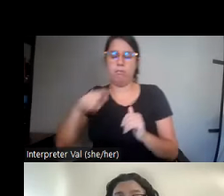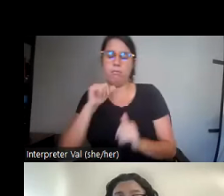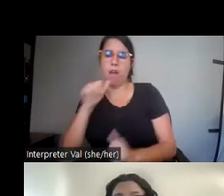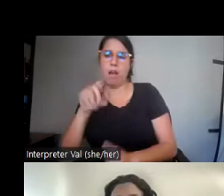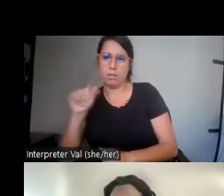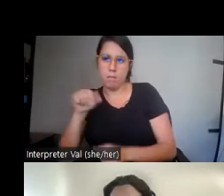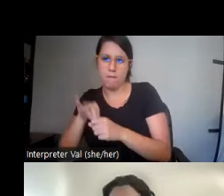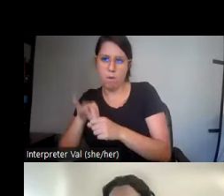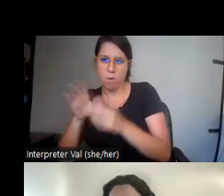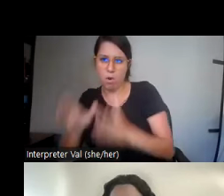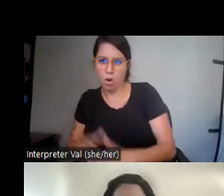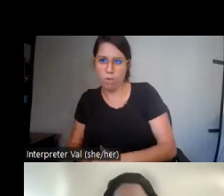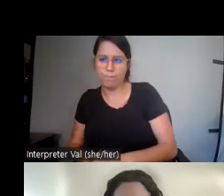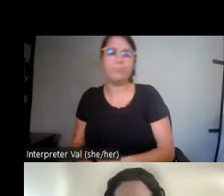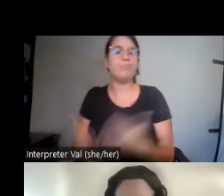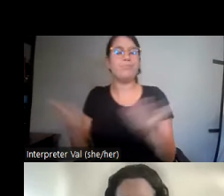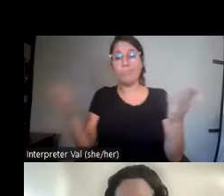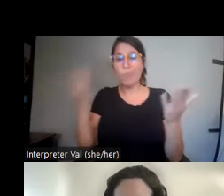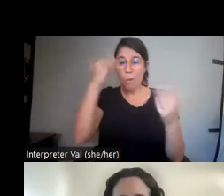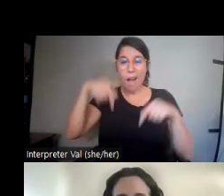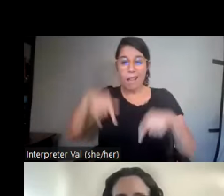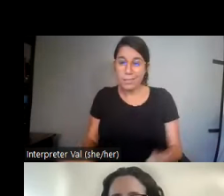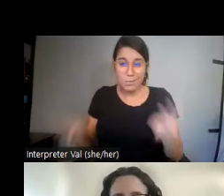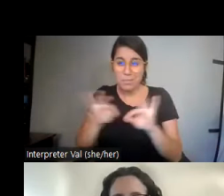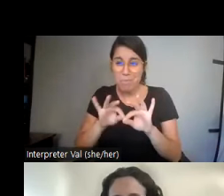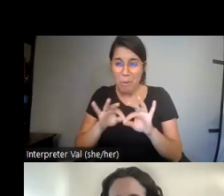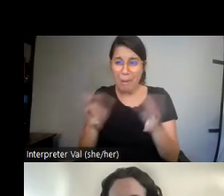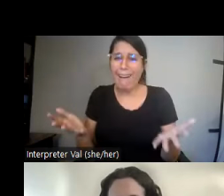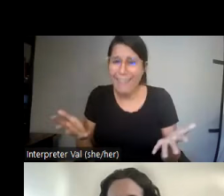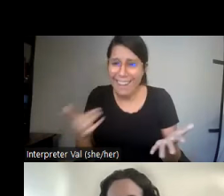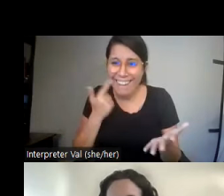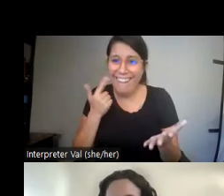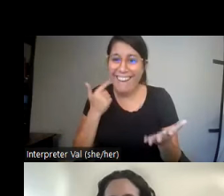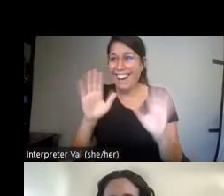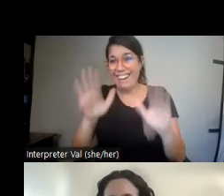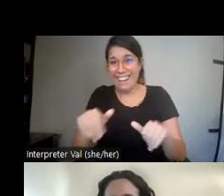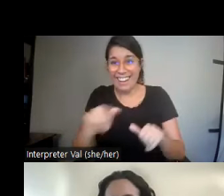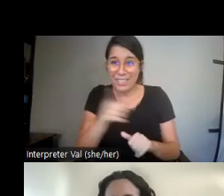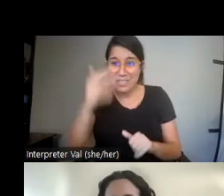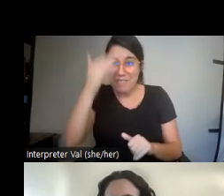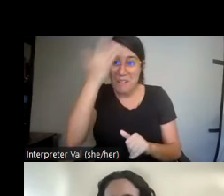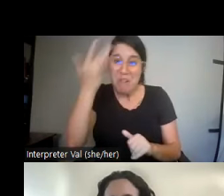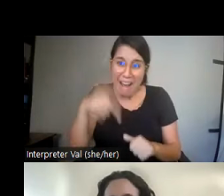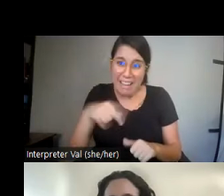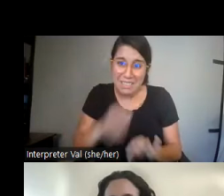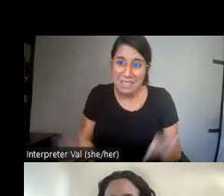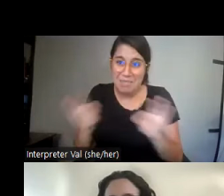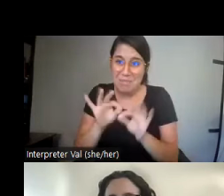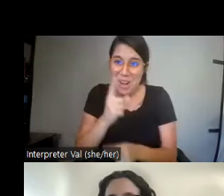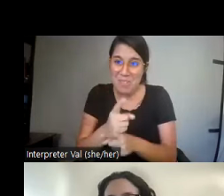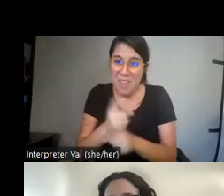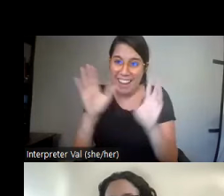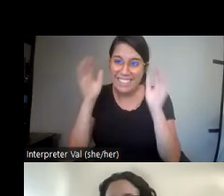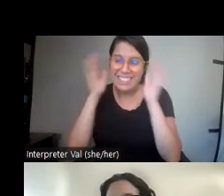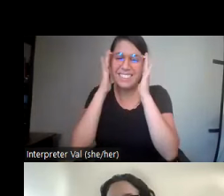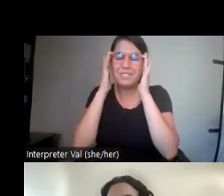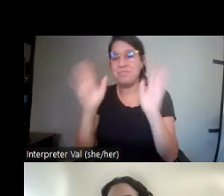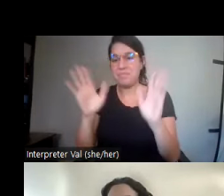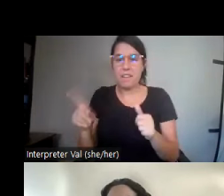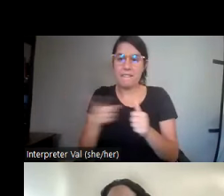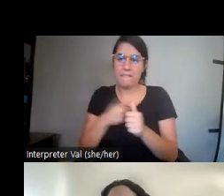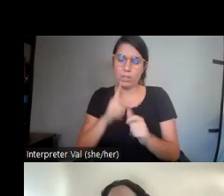So why is this important? I mean, I think probably anyone here knows why this is important, but first of all,